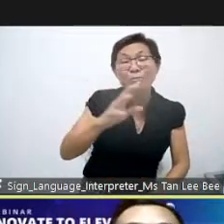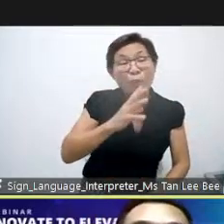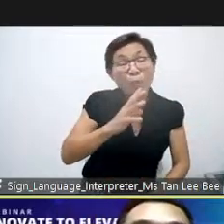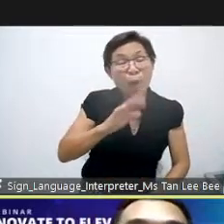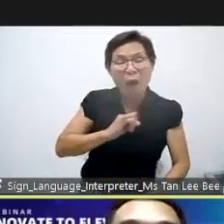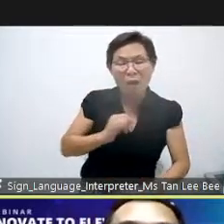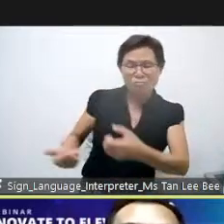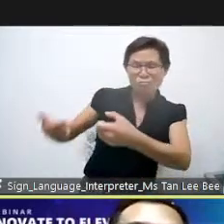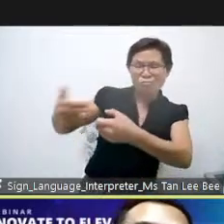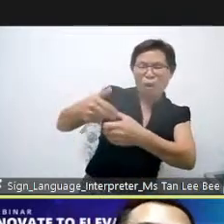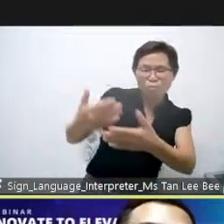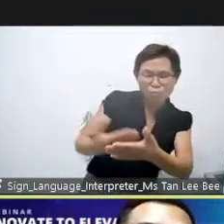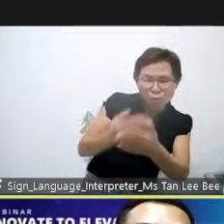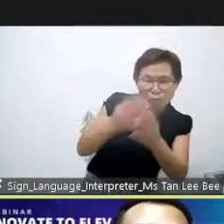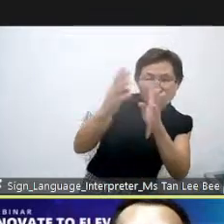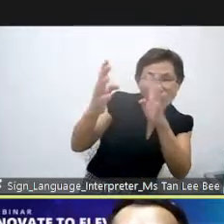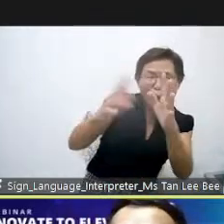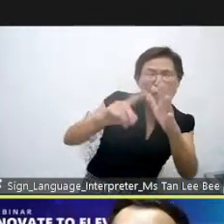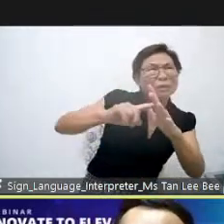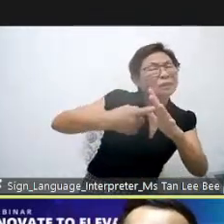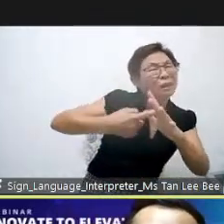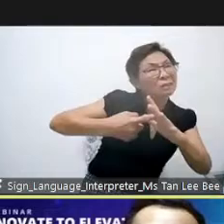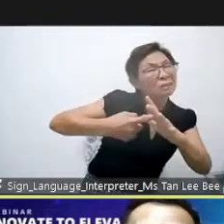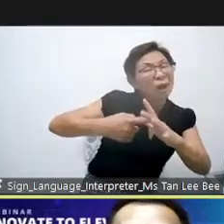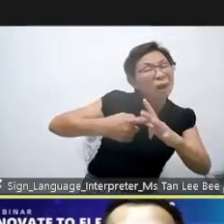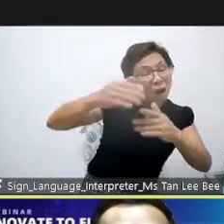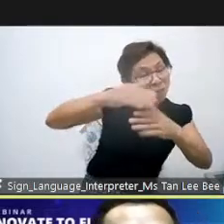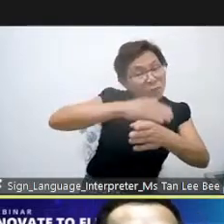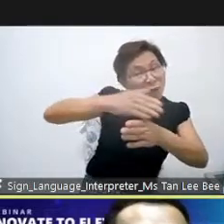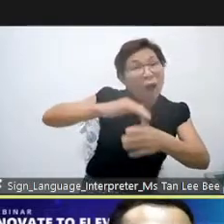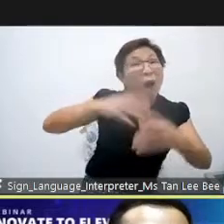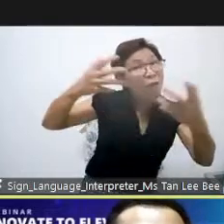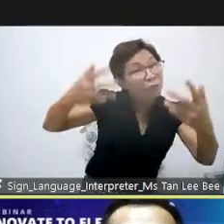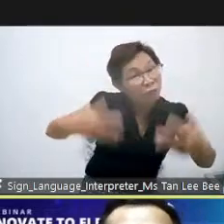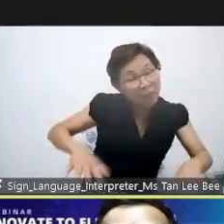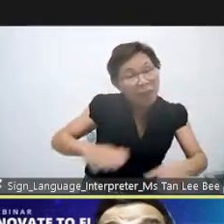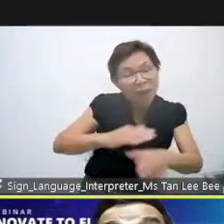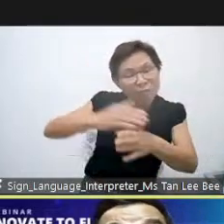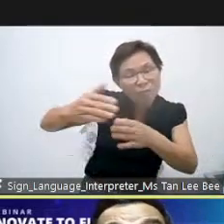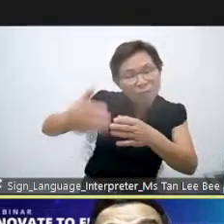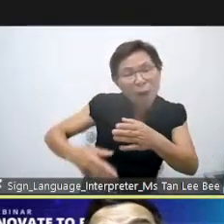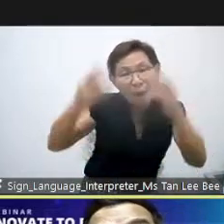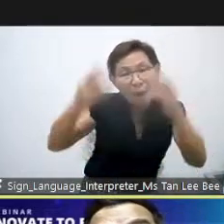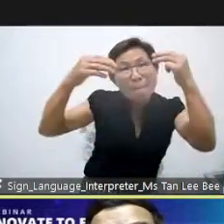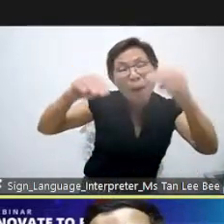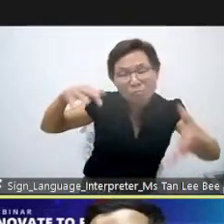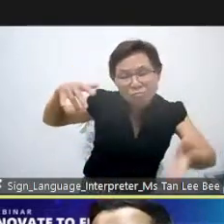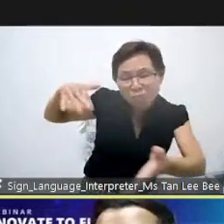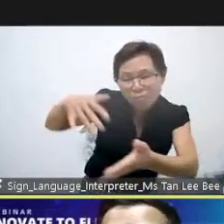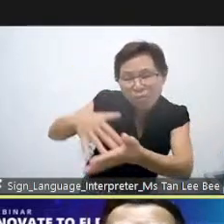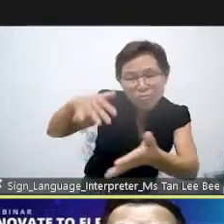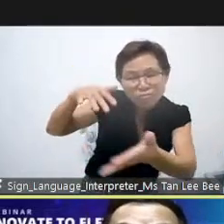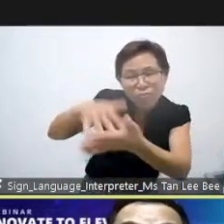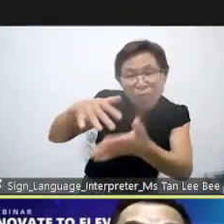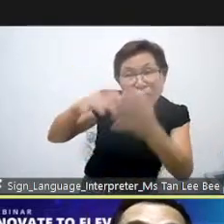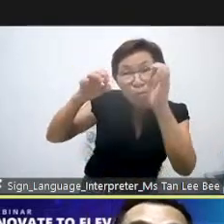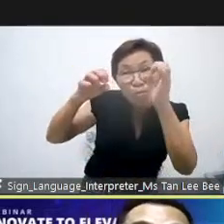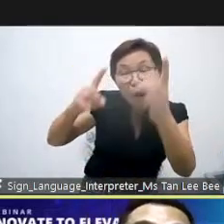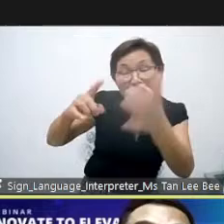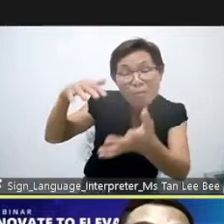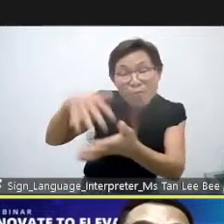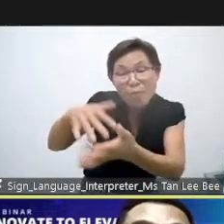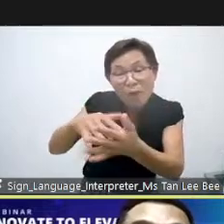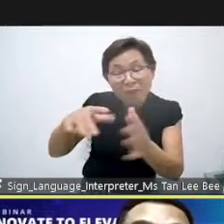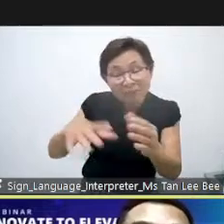in innovation. Actually started after I finished my master studies in Japan. I went back to Produa.